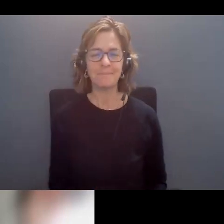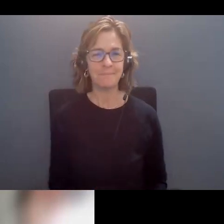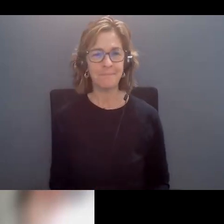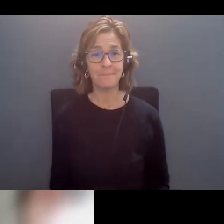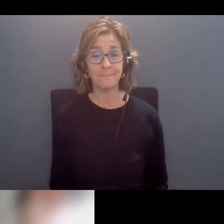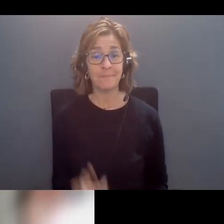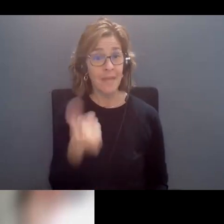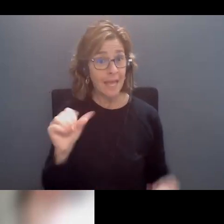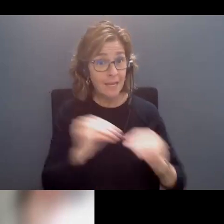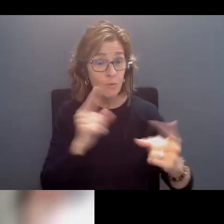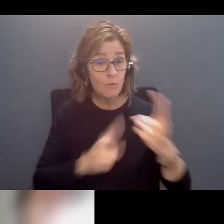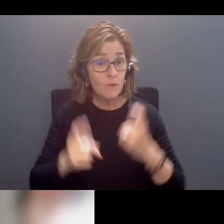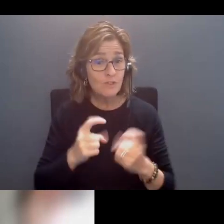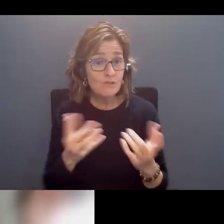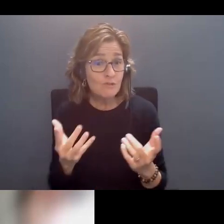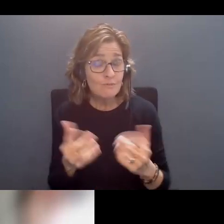Any other questions?